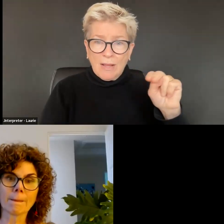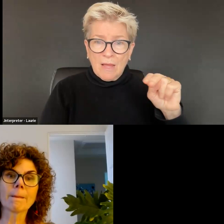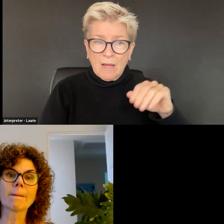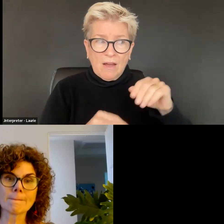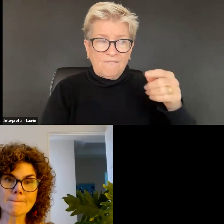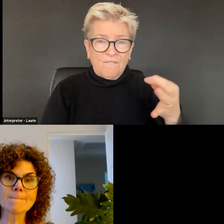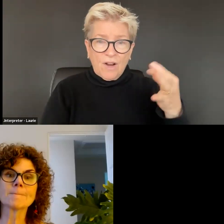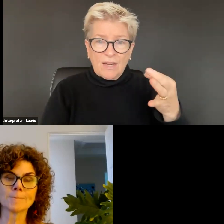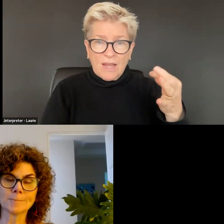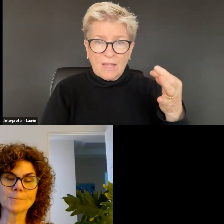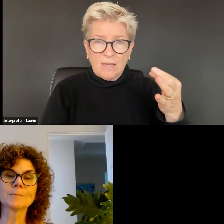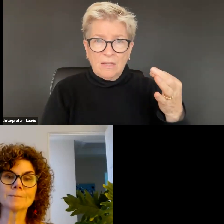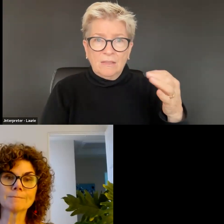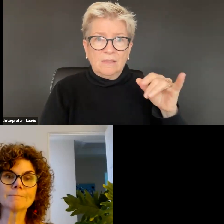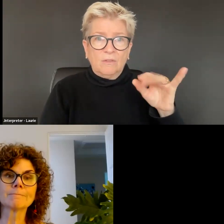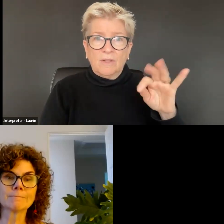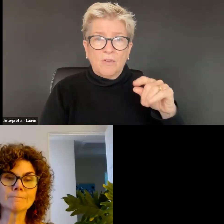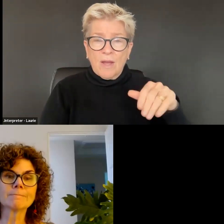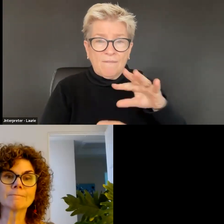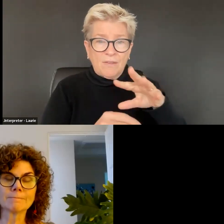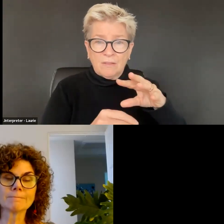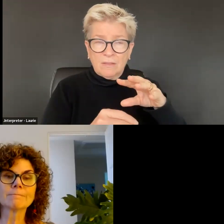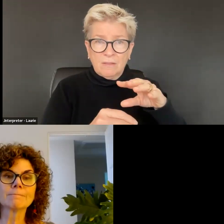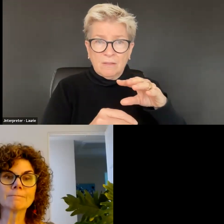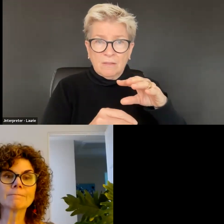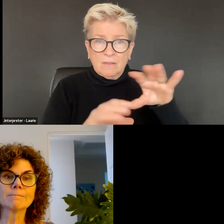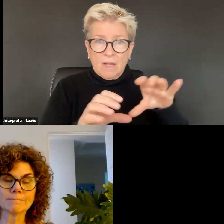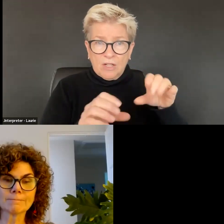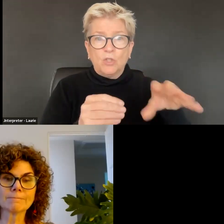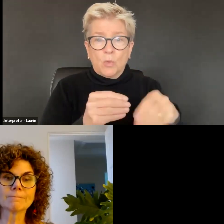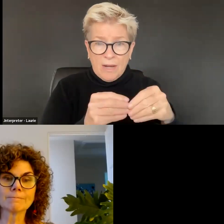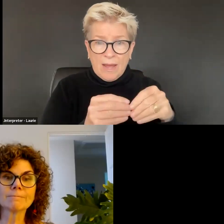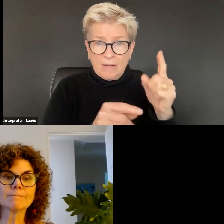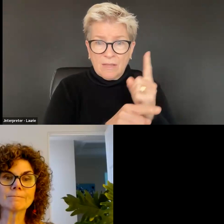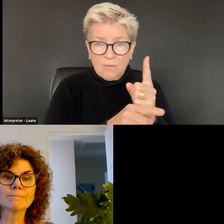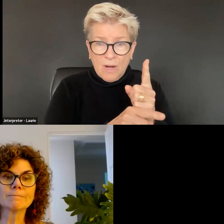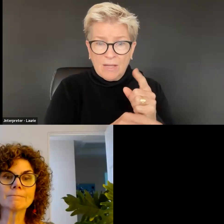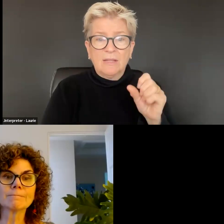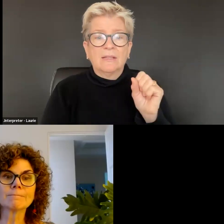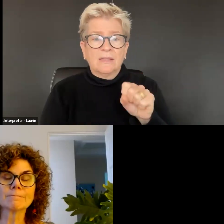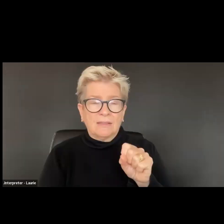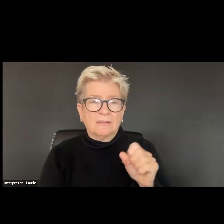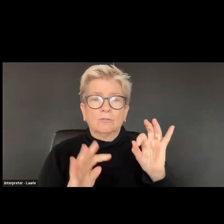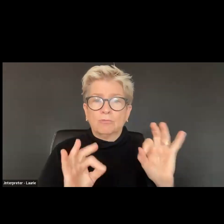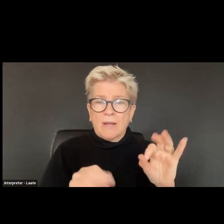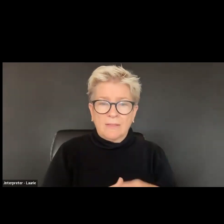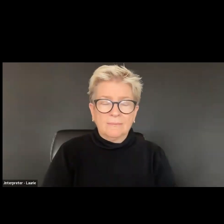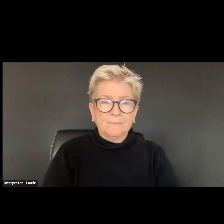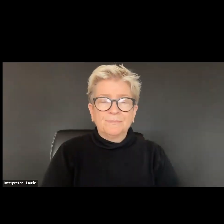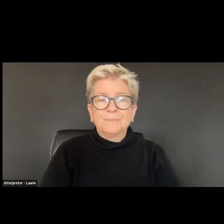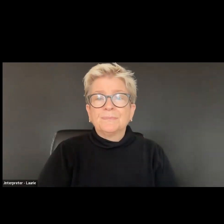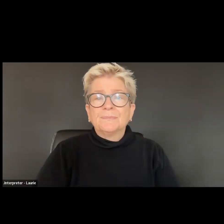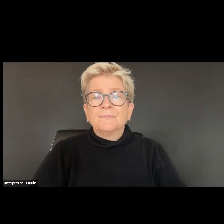yet been incorporated, they can add to that in the draft. Okay, great. So CRIS committee